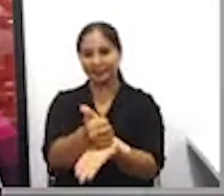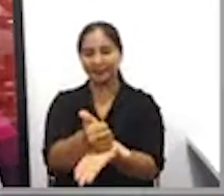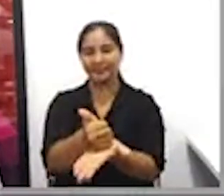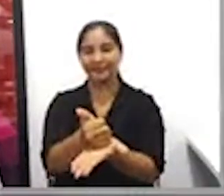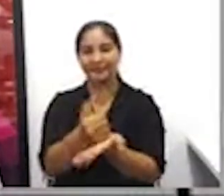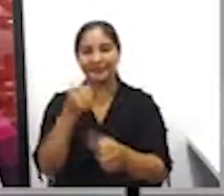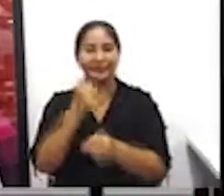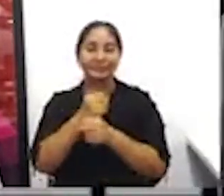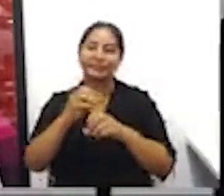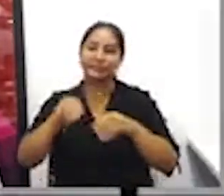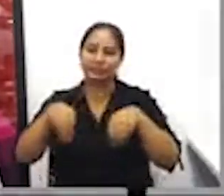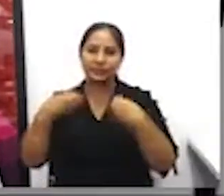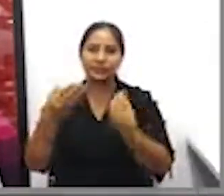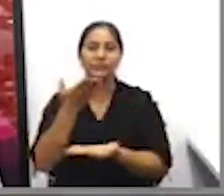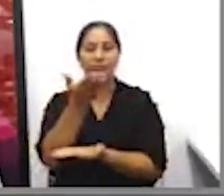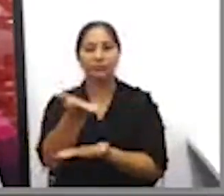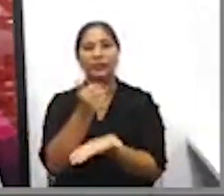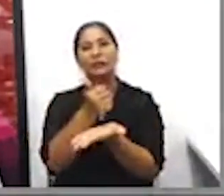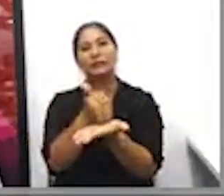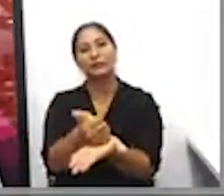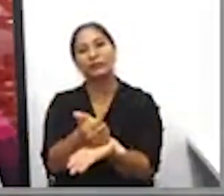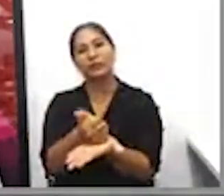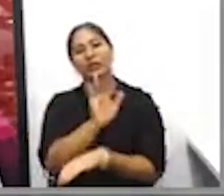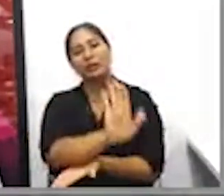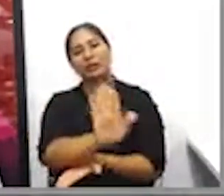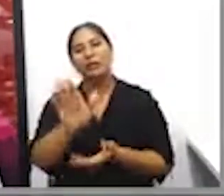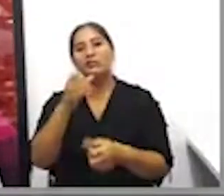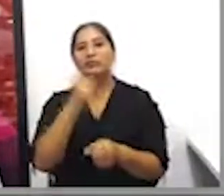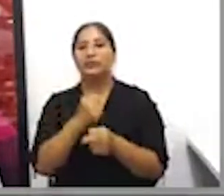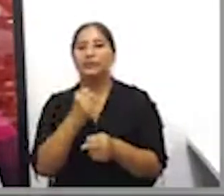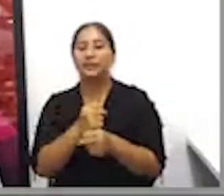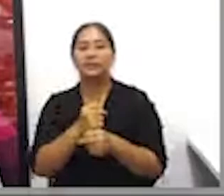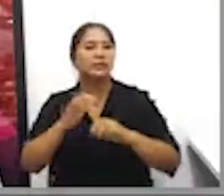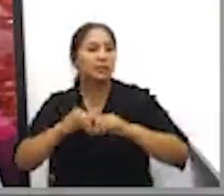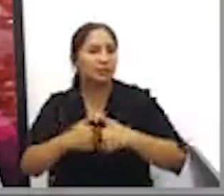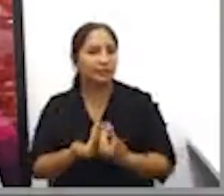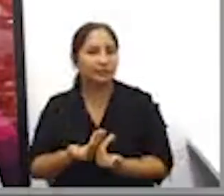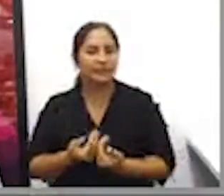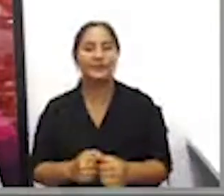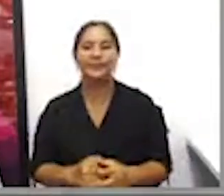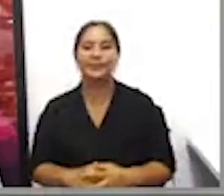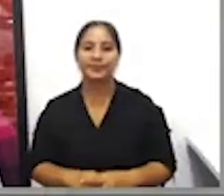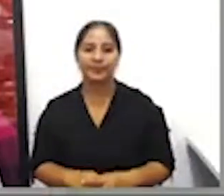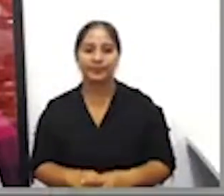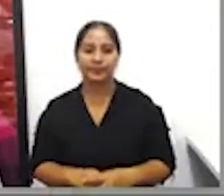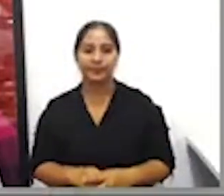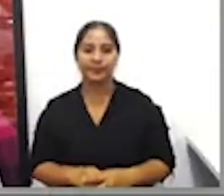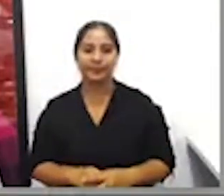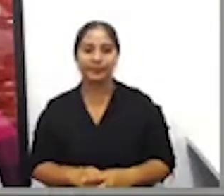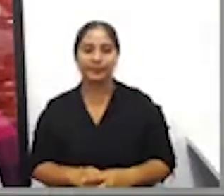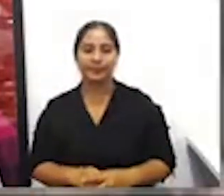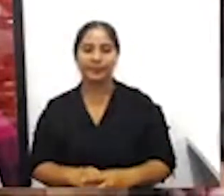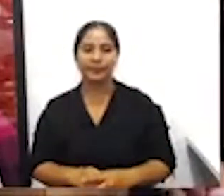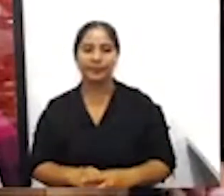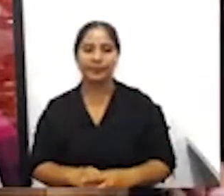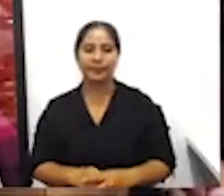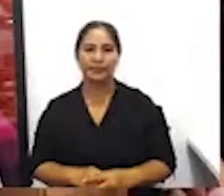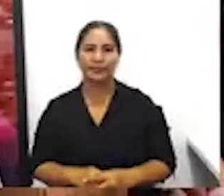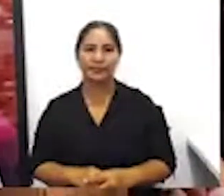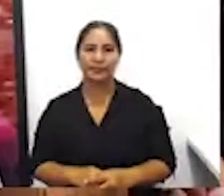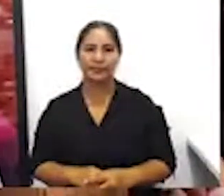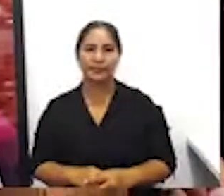So I joke that my clinical skills, my staff has heard this line 100 times